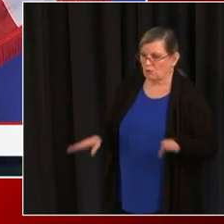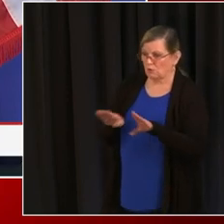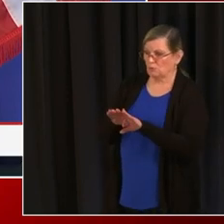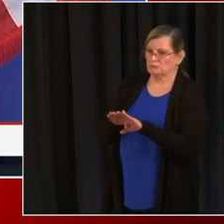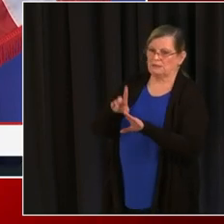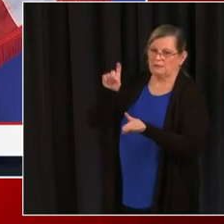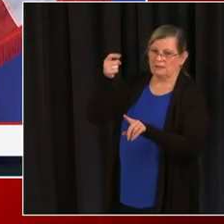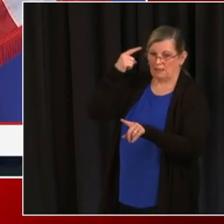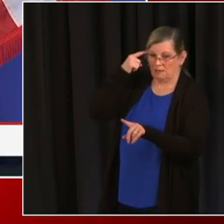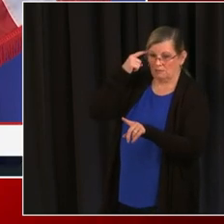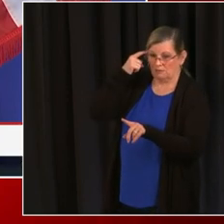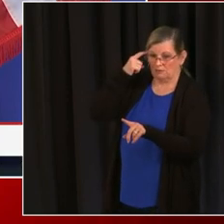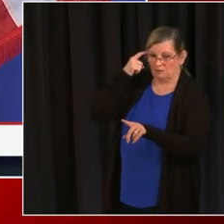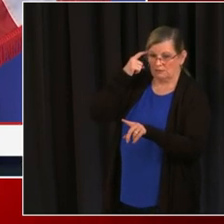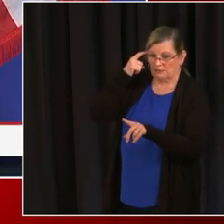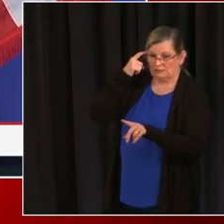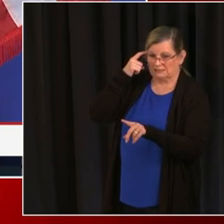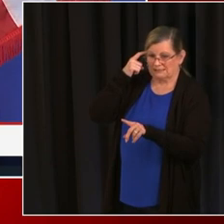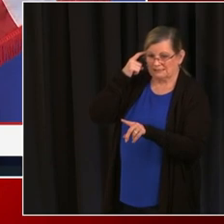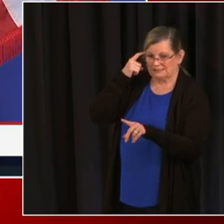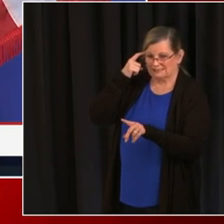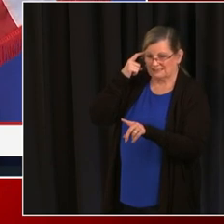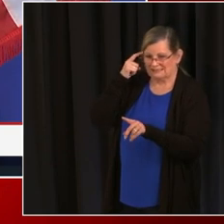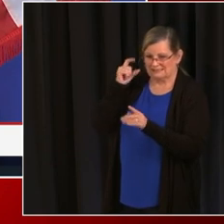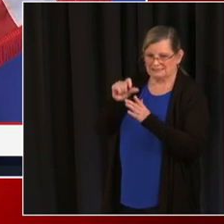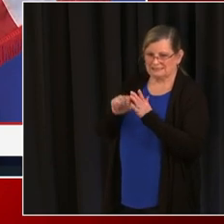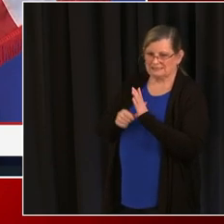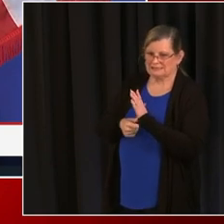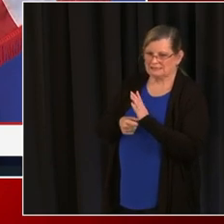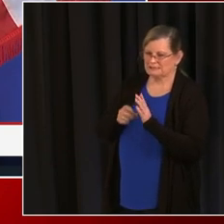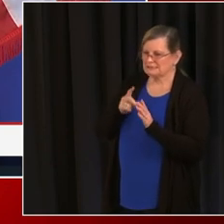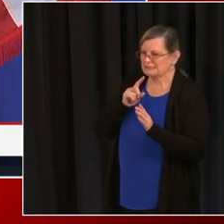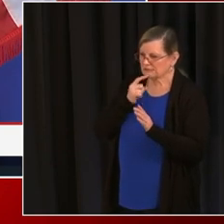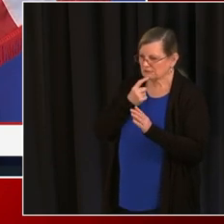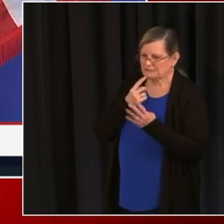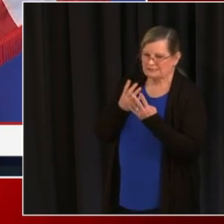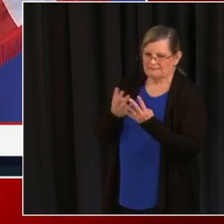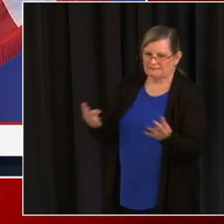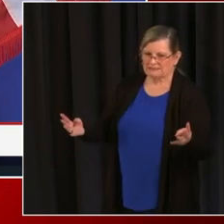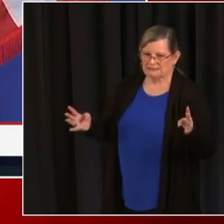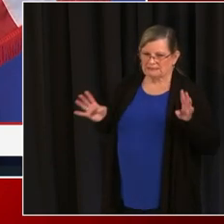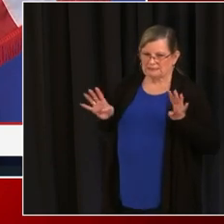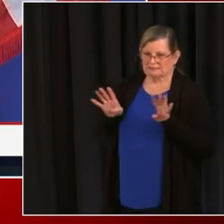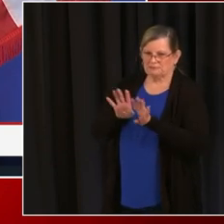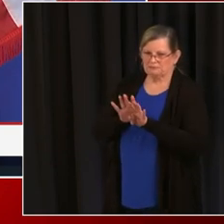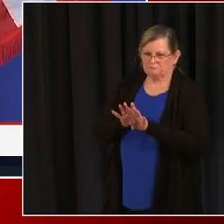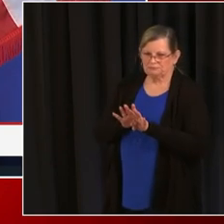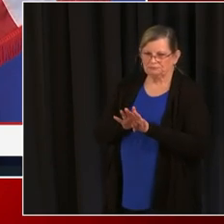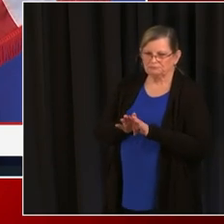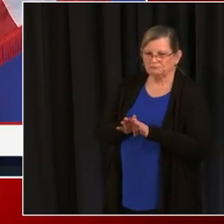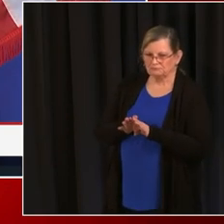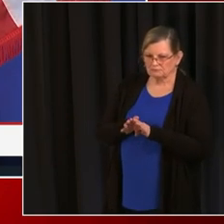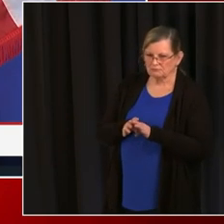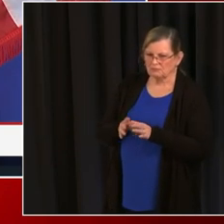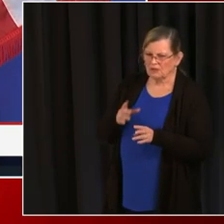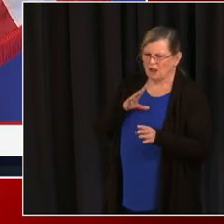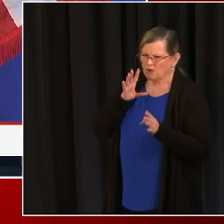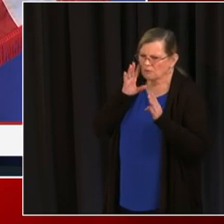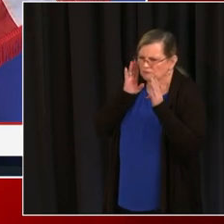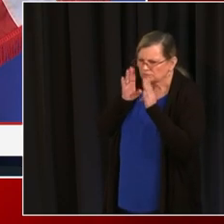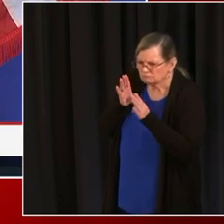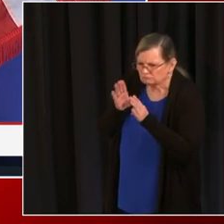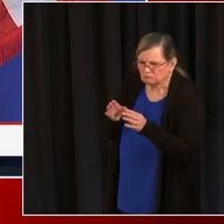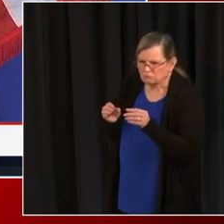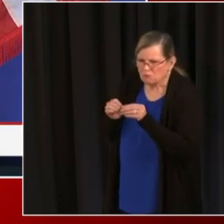Capitol with an impenetrable fence. So I will pay some close attention to